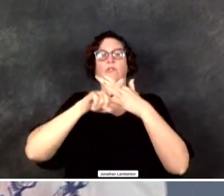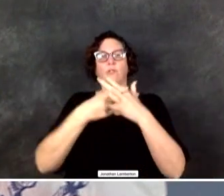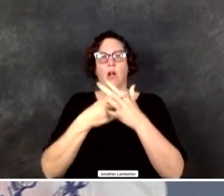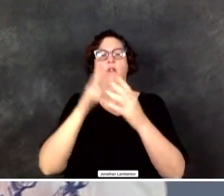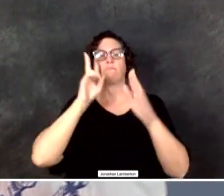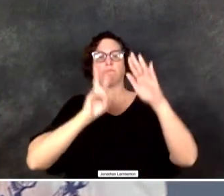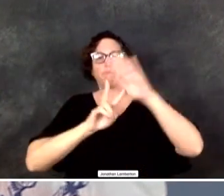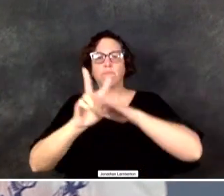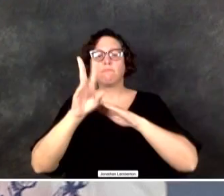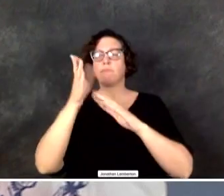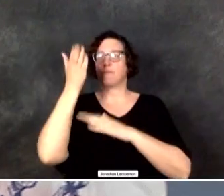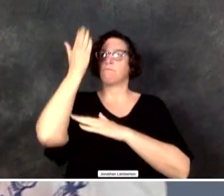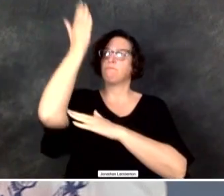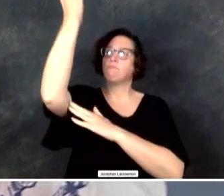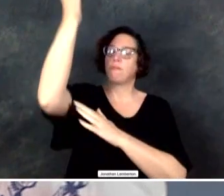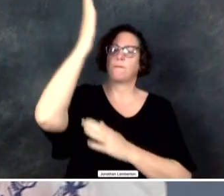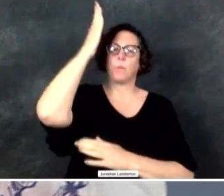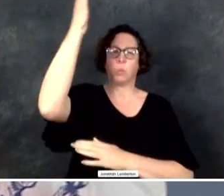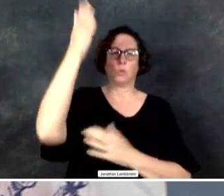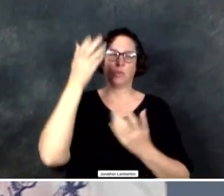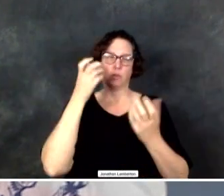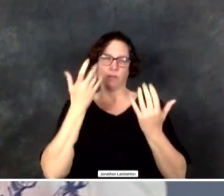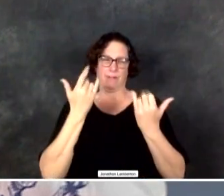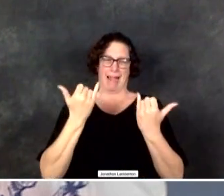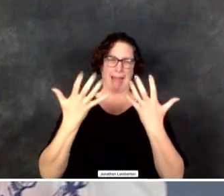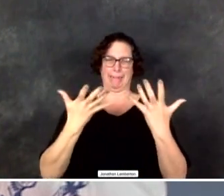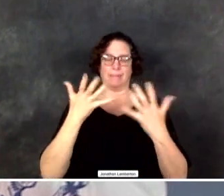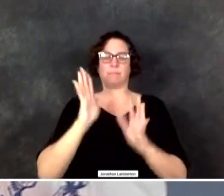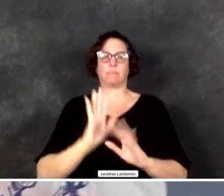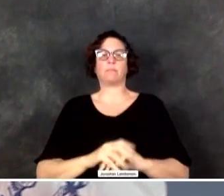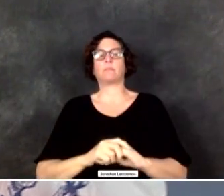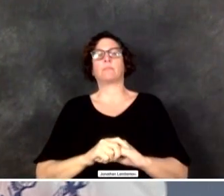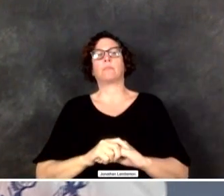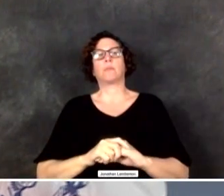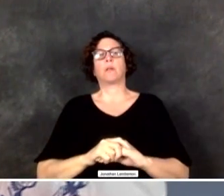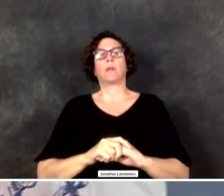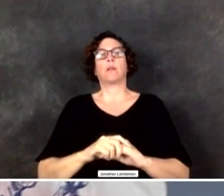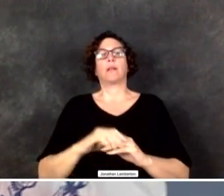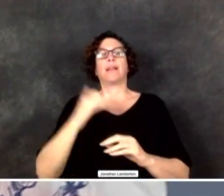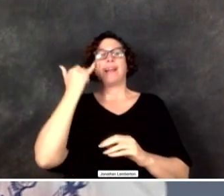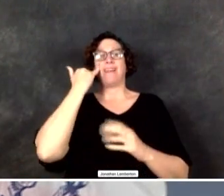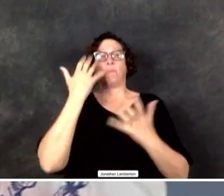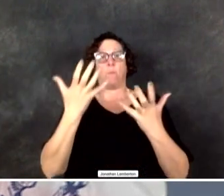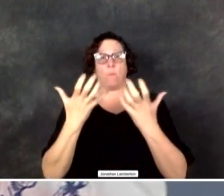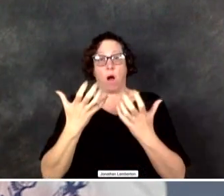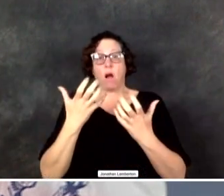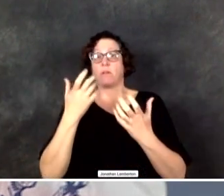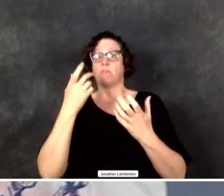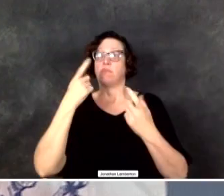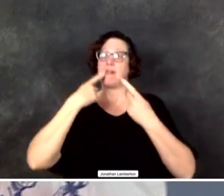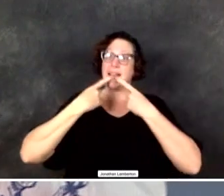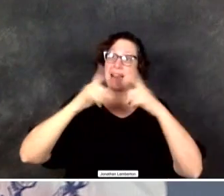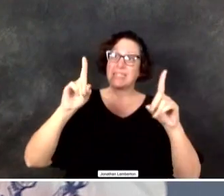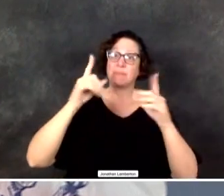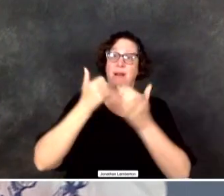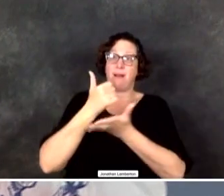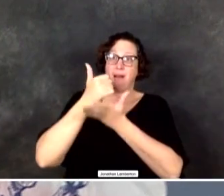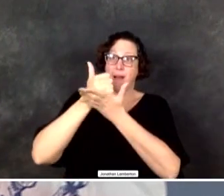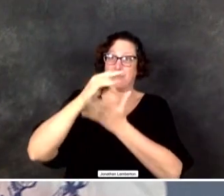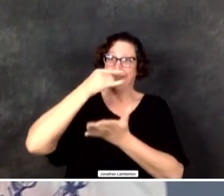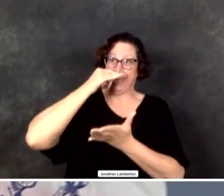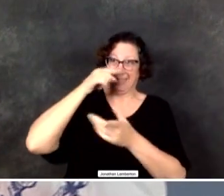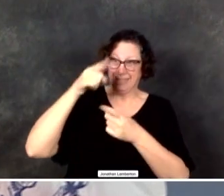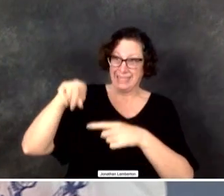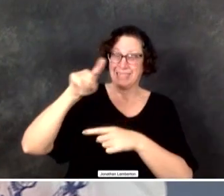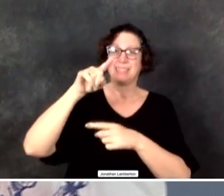be effective at educating kids in person, we have to really prove that this crisis is effectively over.